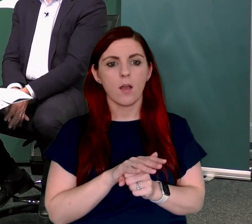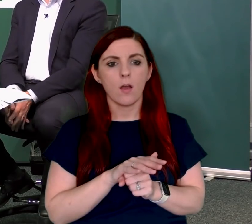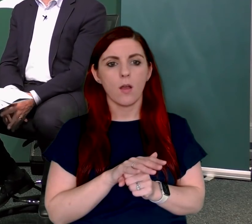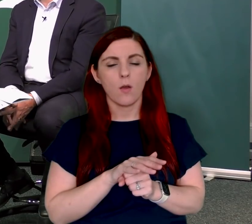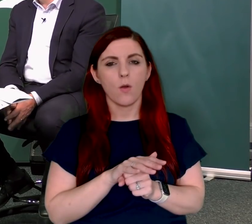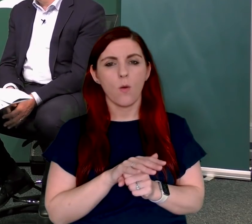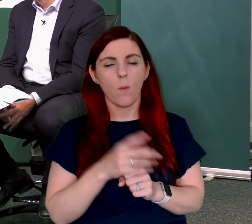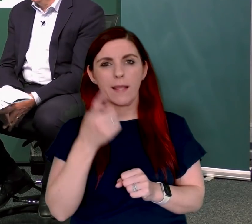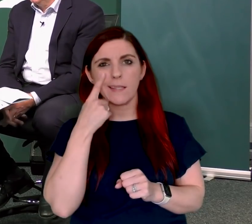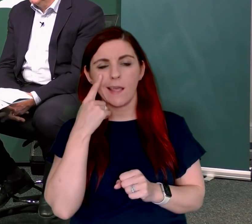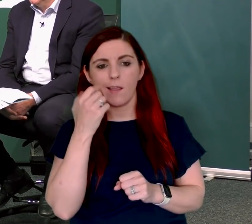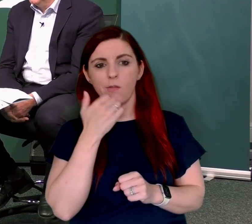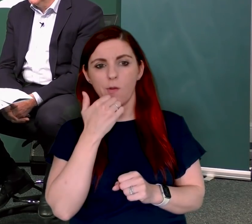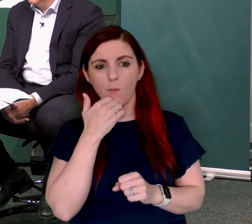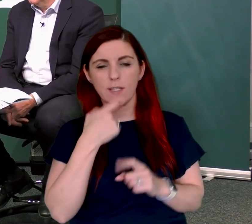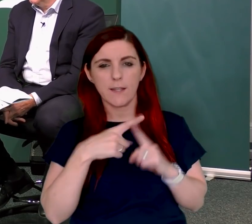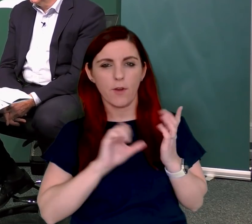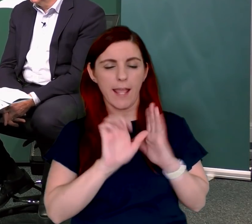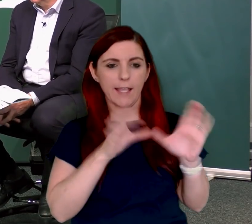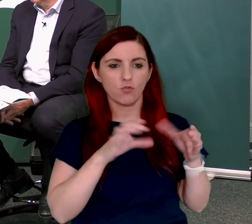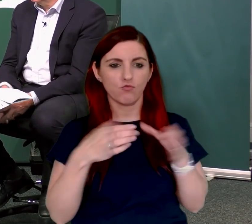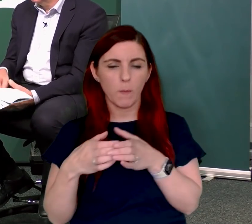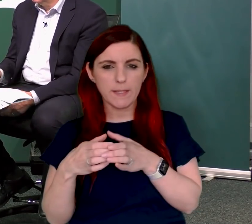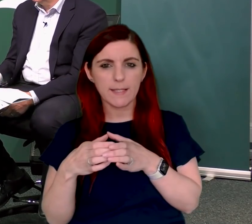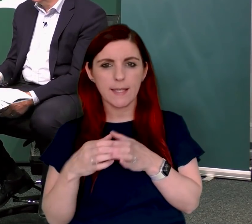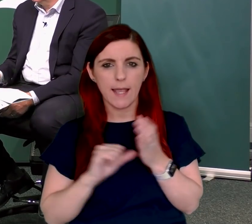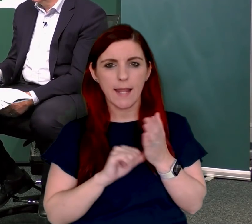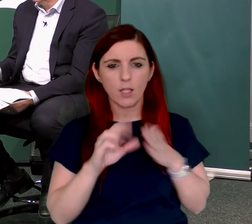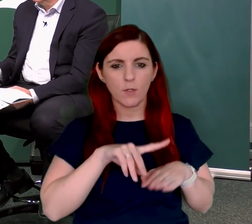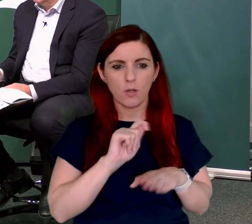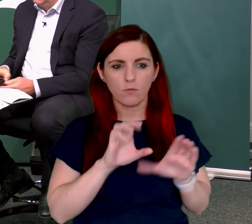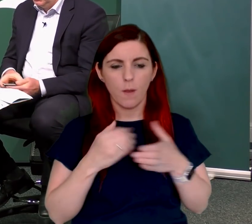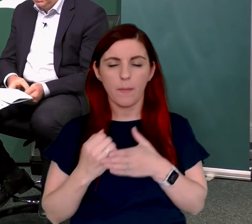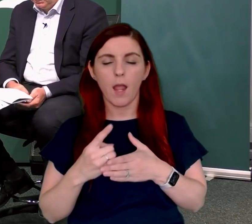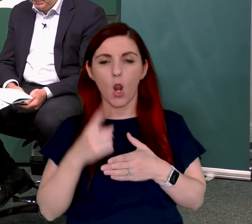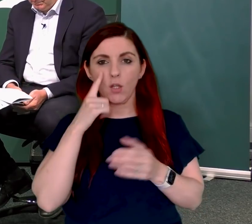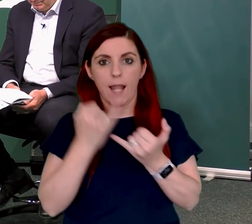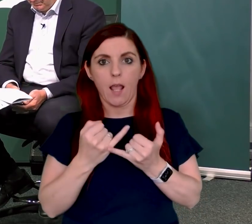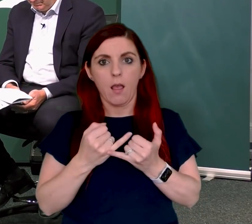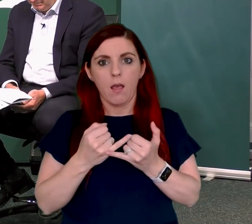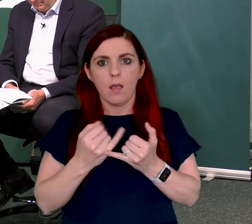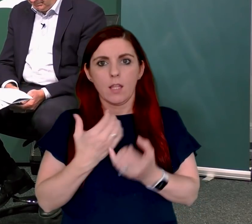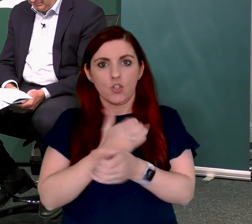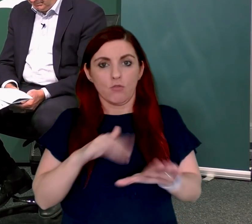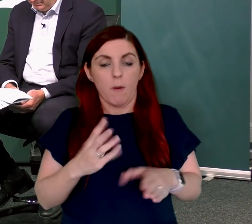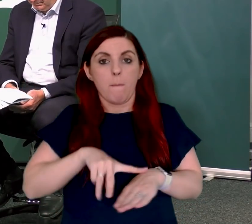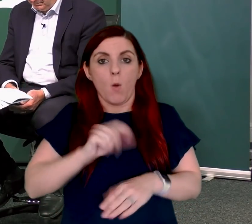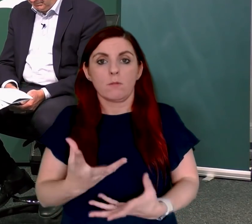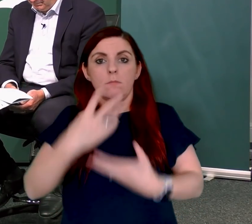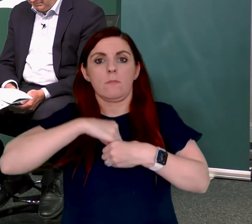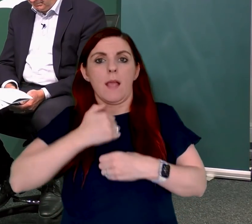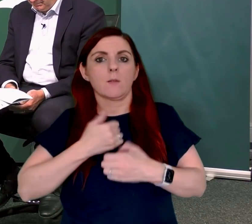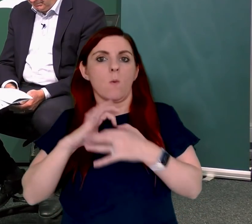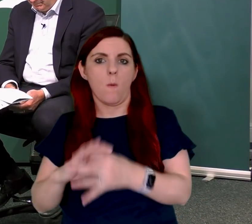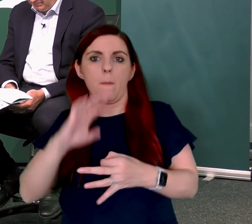trajectory of cases and the rise in different age groups, the great majority of cases are acquired in household settings, especially since increased social